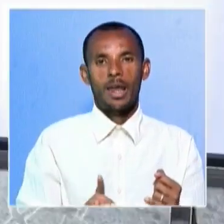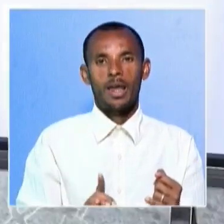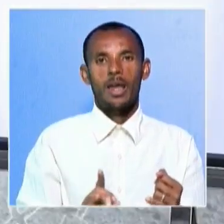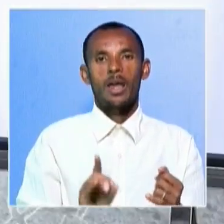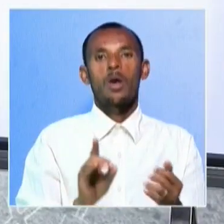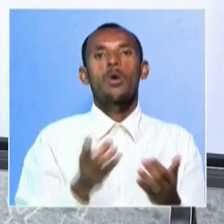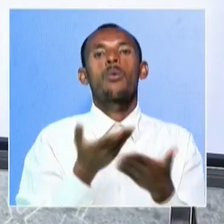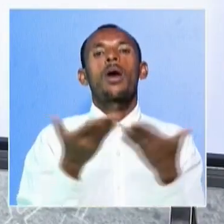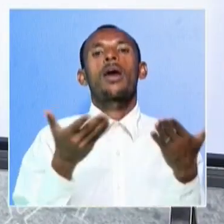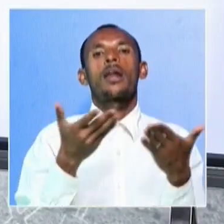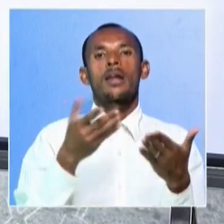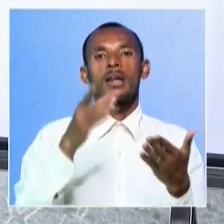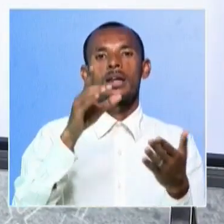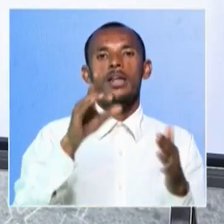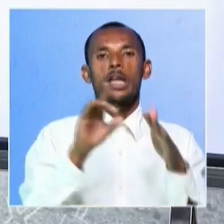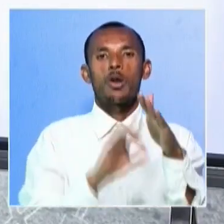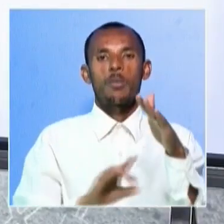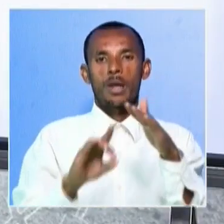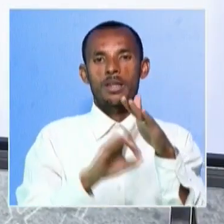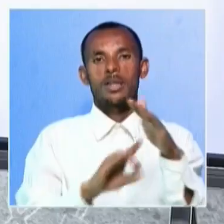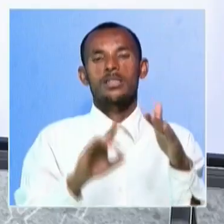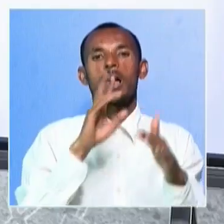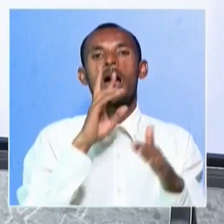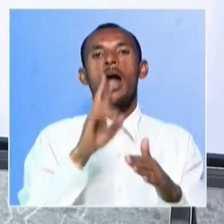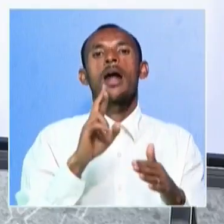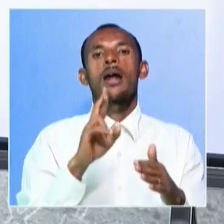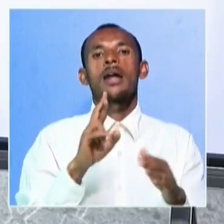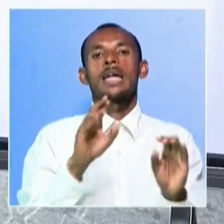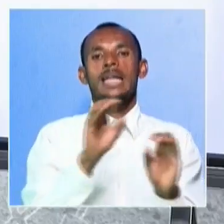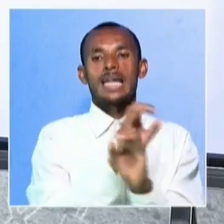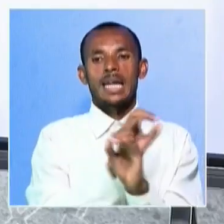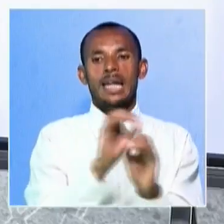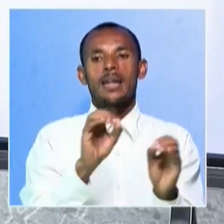where their denominators are non-negative